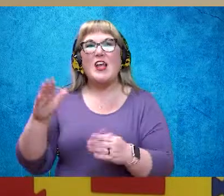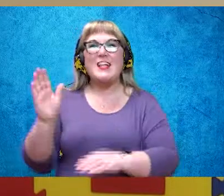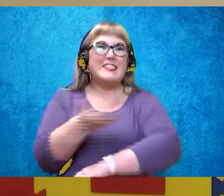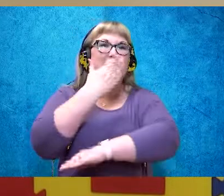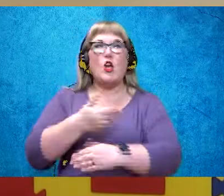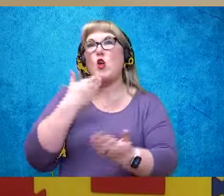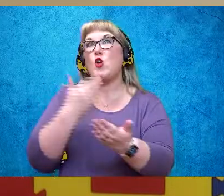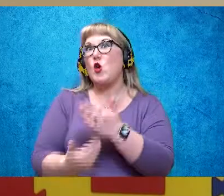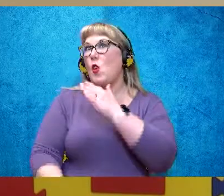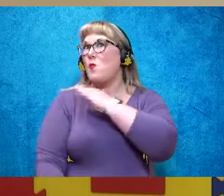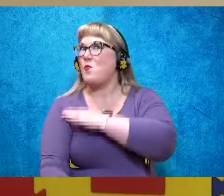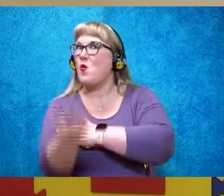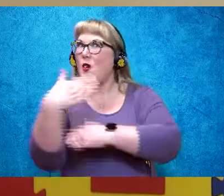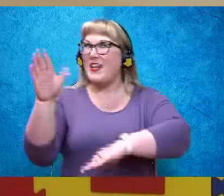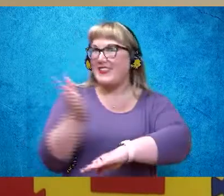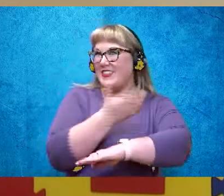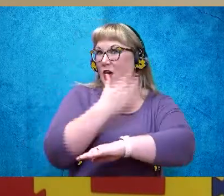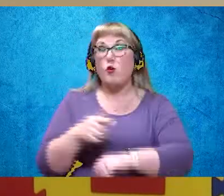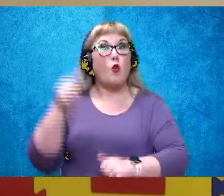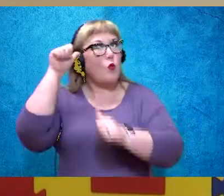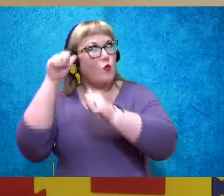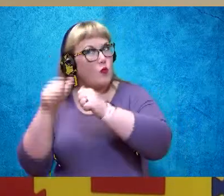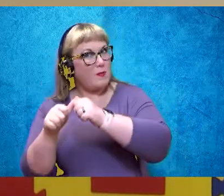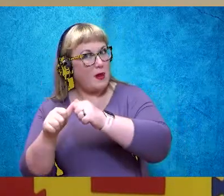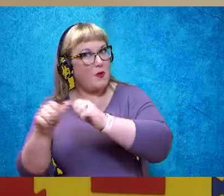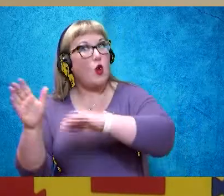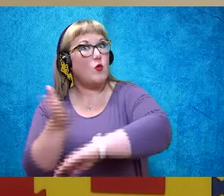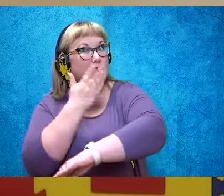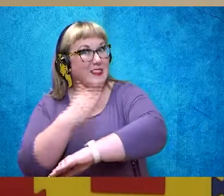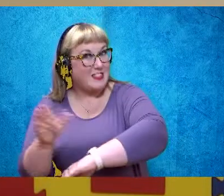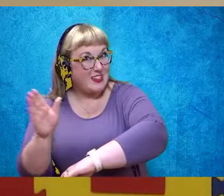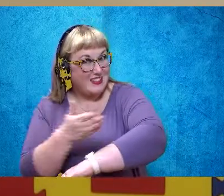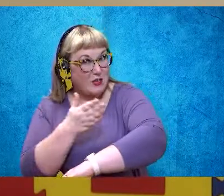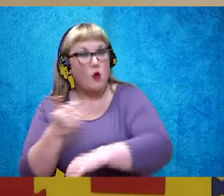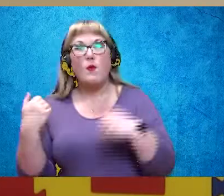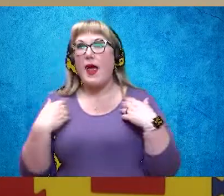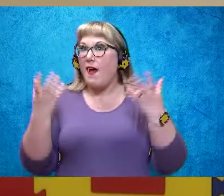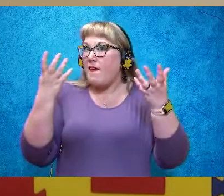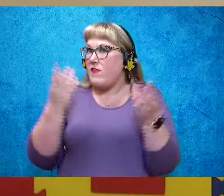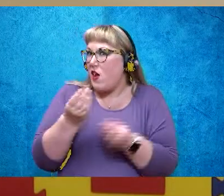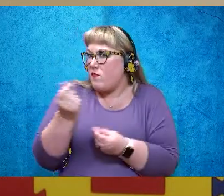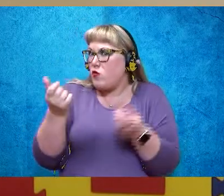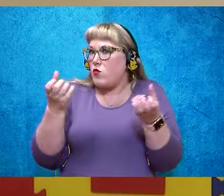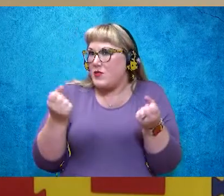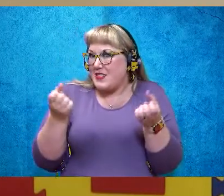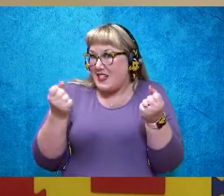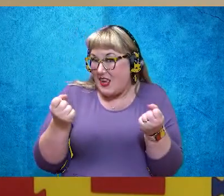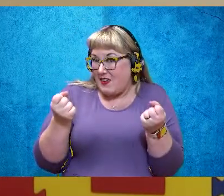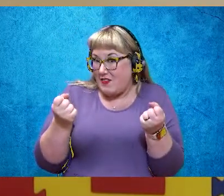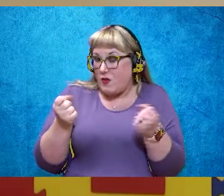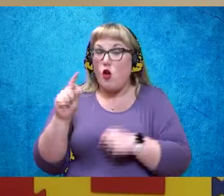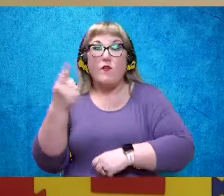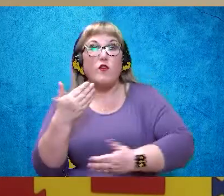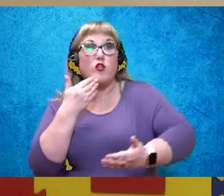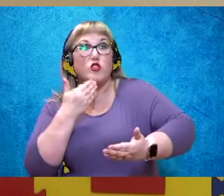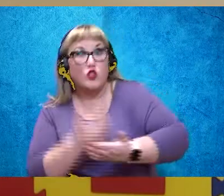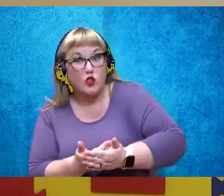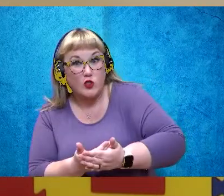song. Now remember, when we sing our song, we have a few signs that we make with our hands. First is